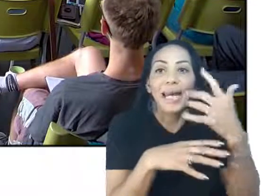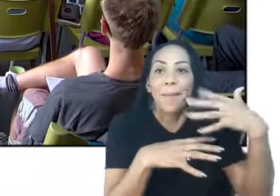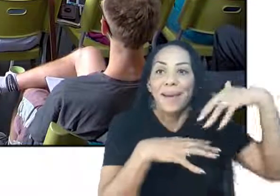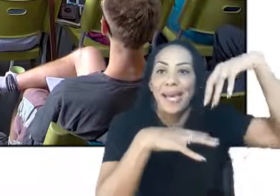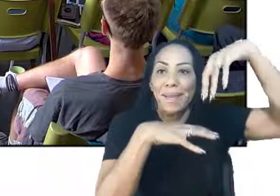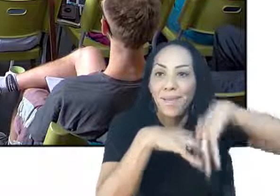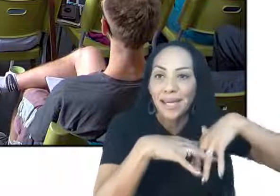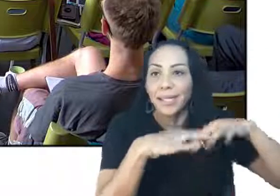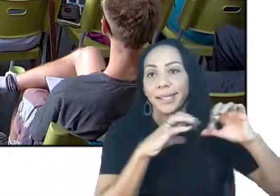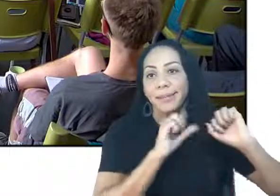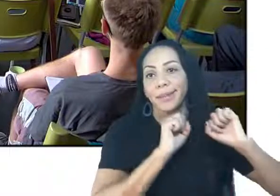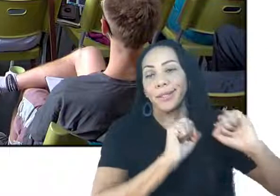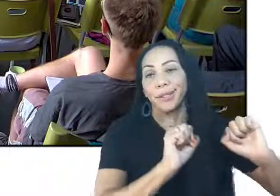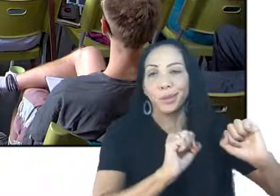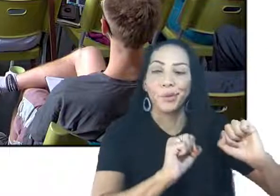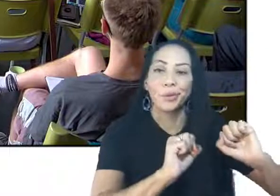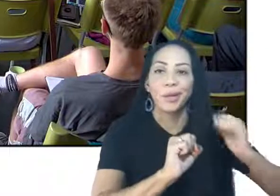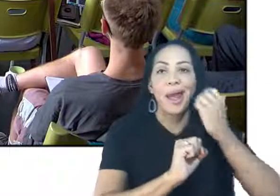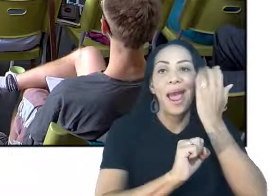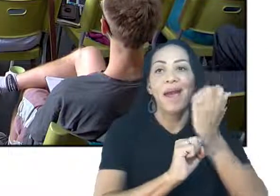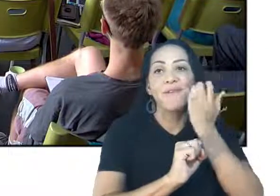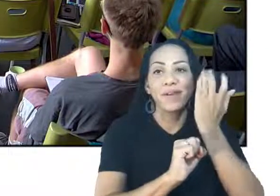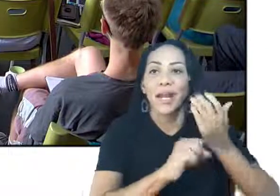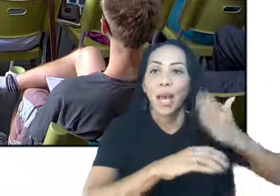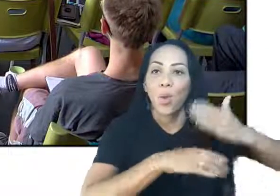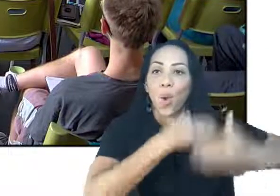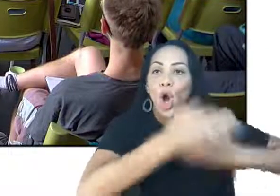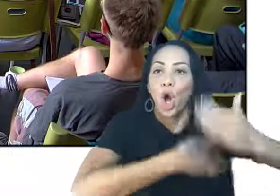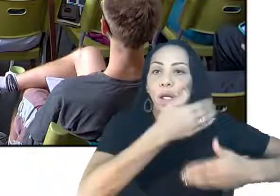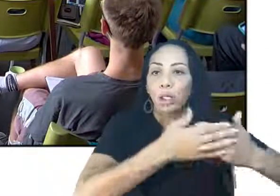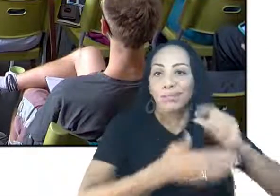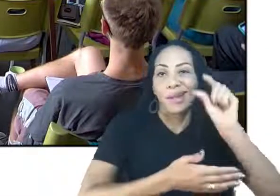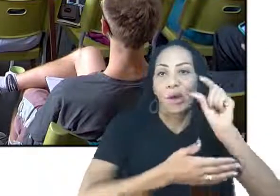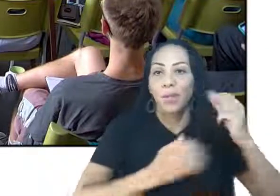that project, and we'll see what happens. Yeah.